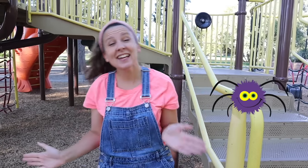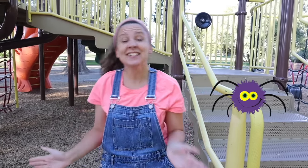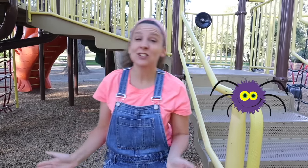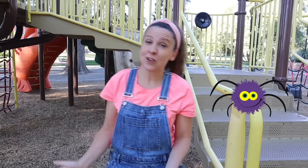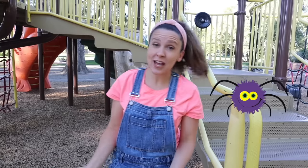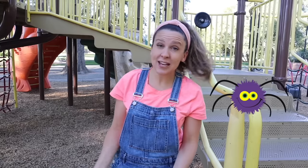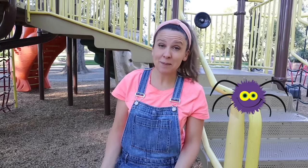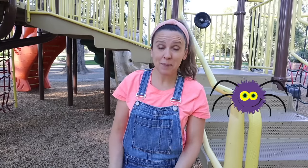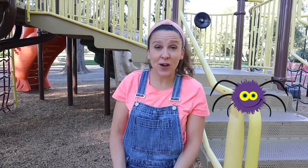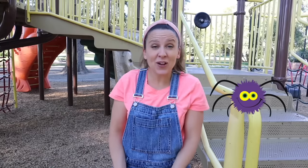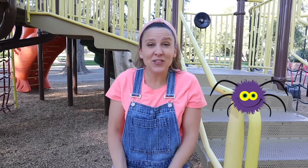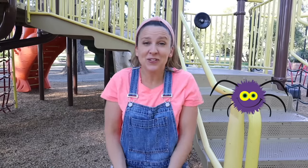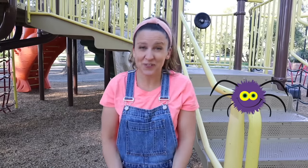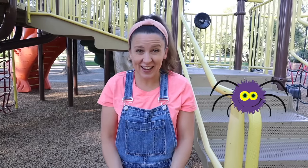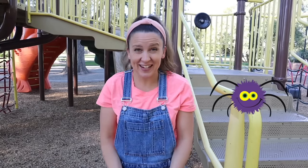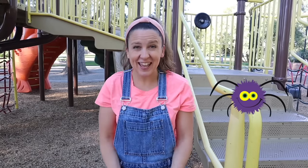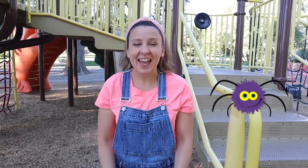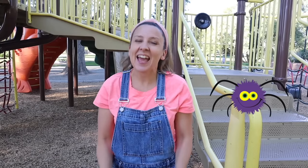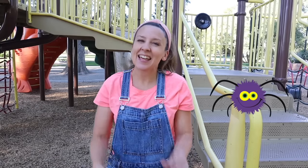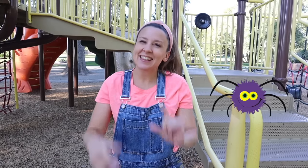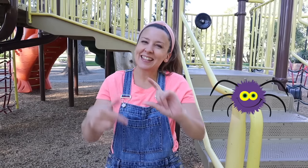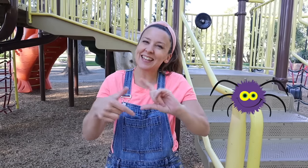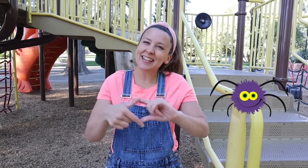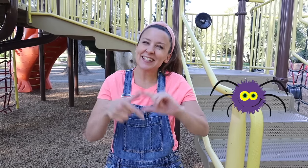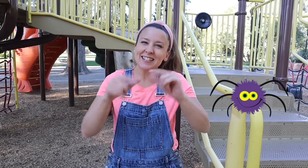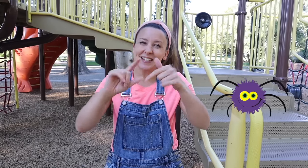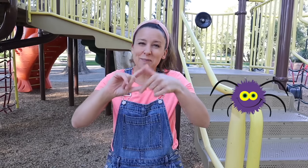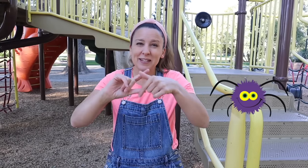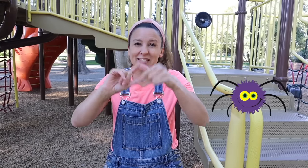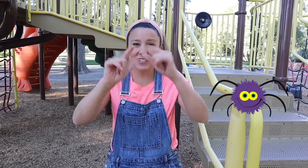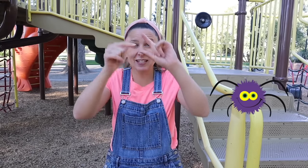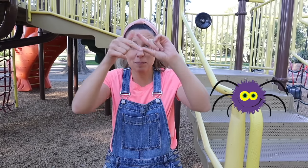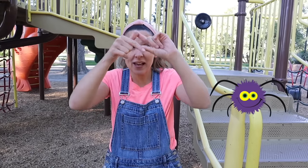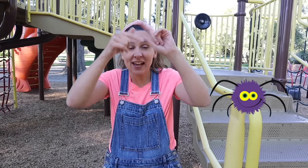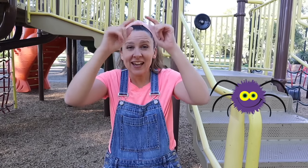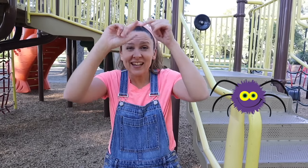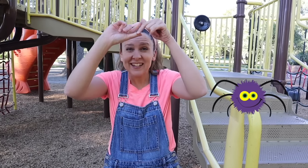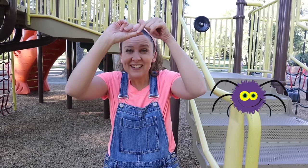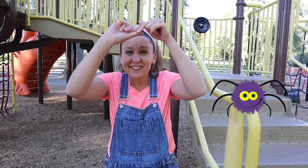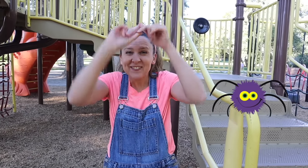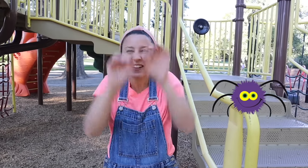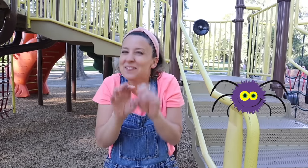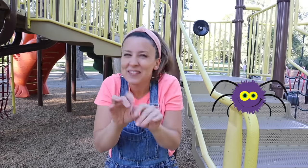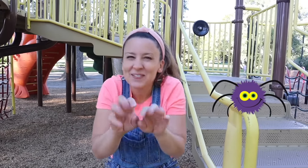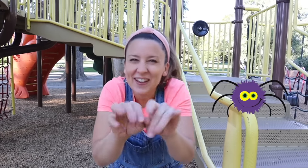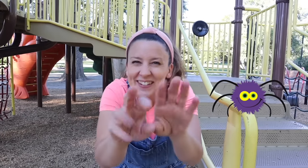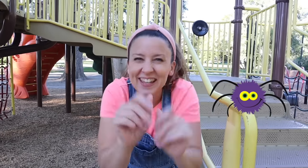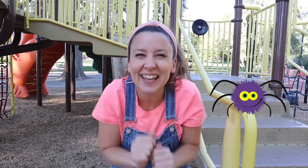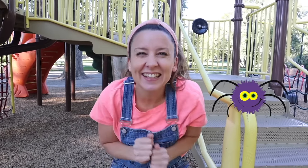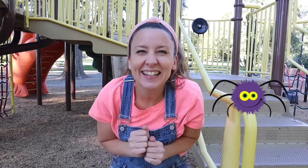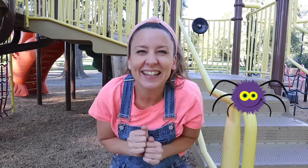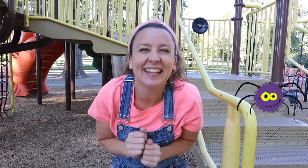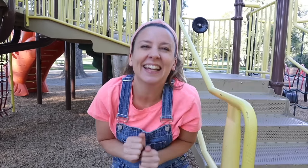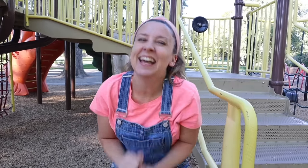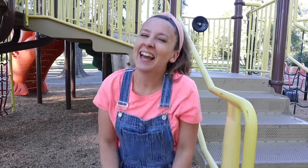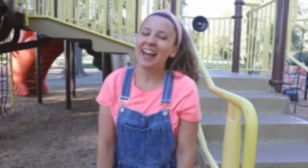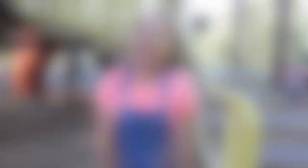sun and dried up all the rain. And the Itsy Bitsy Spider went up the spout